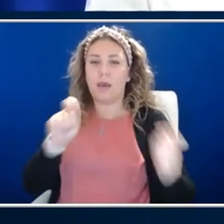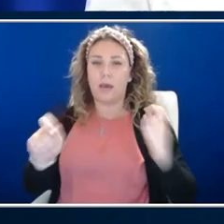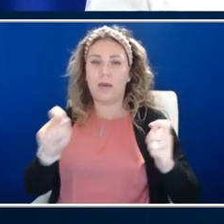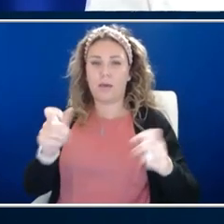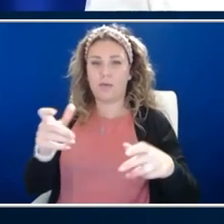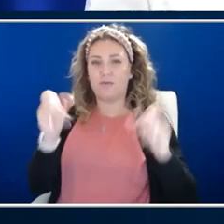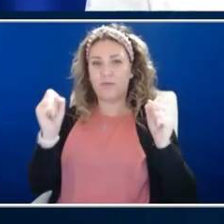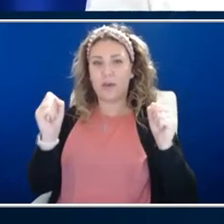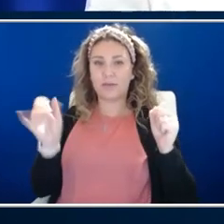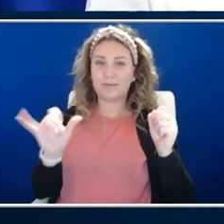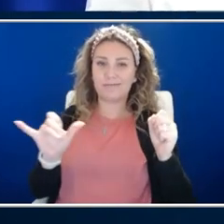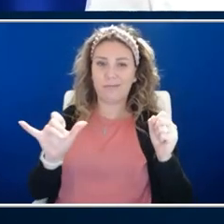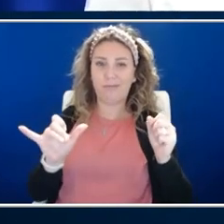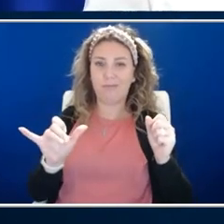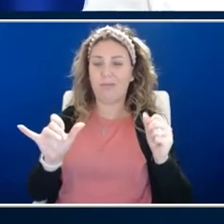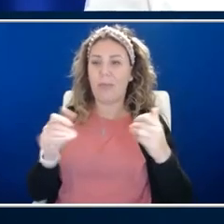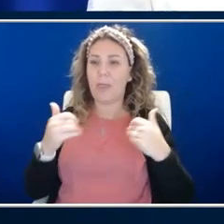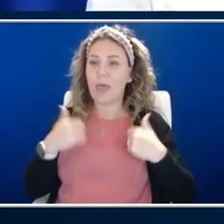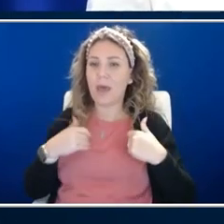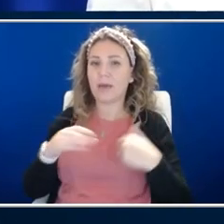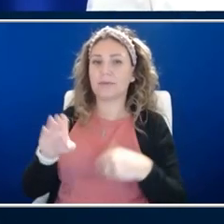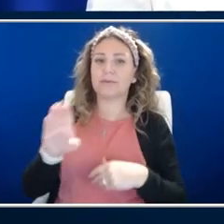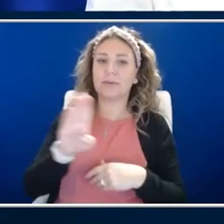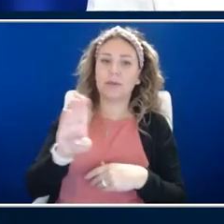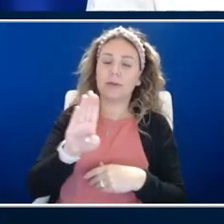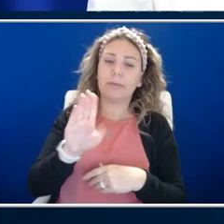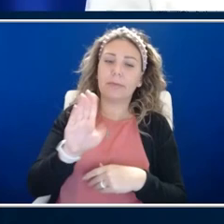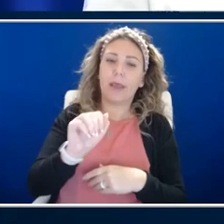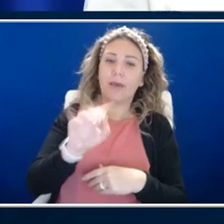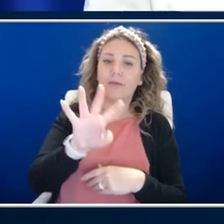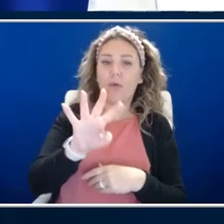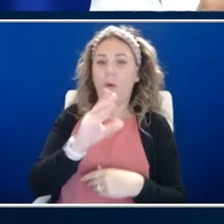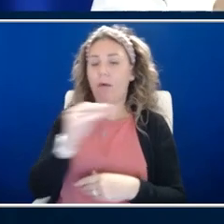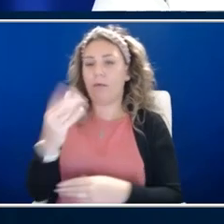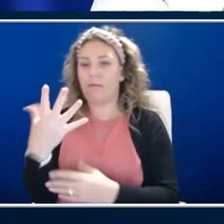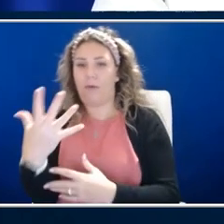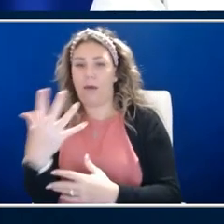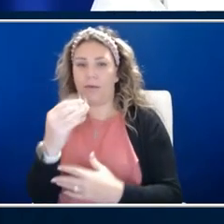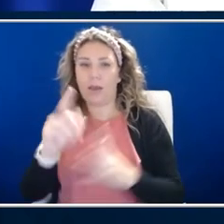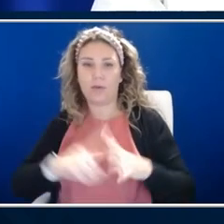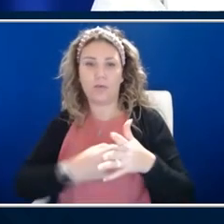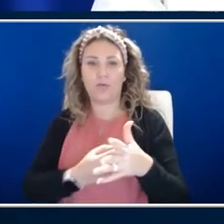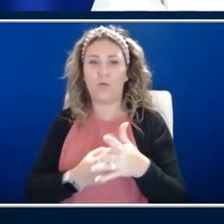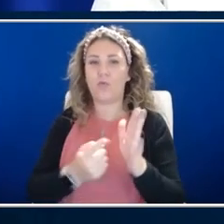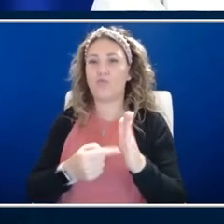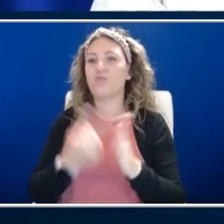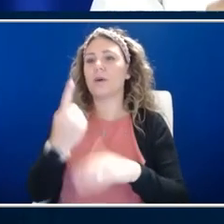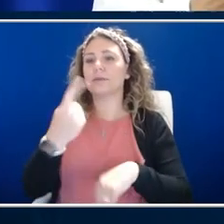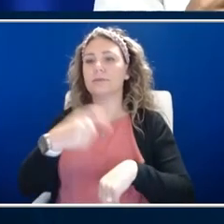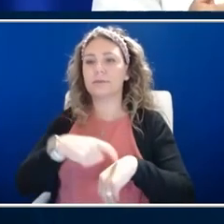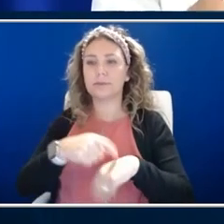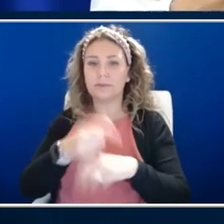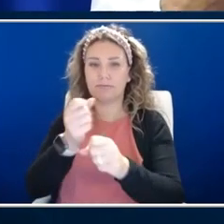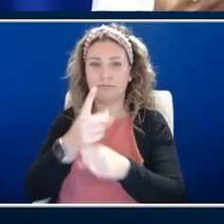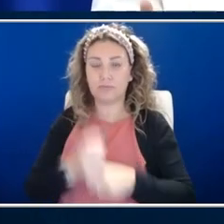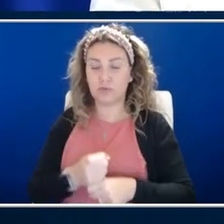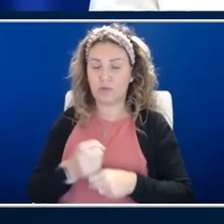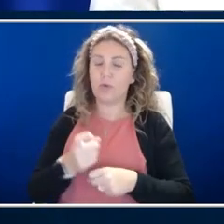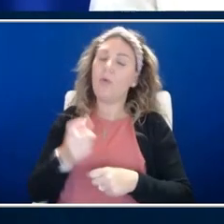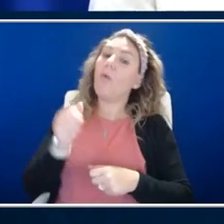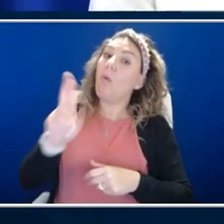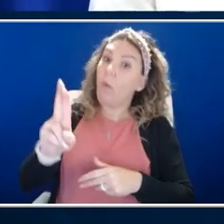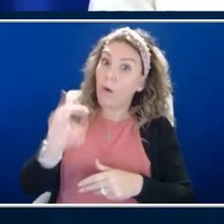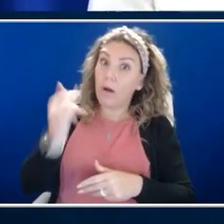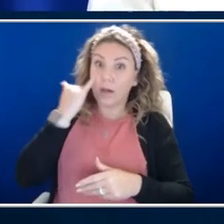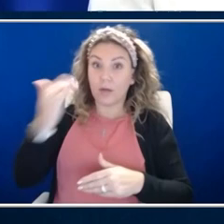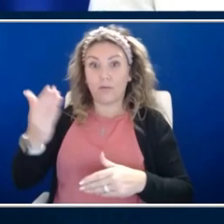it's got the mix of B4 and B5 as well as the original one, you'll get that once a year unless you're immunocompromised or you're older and haven't defined older